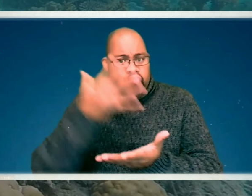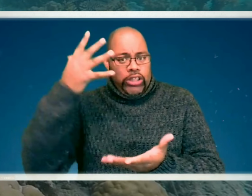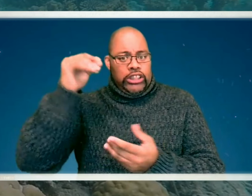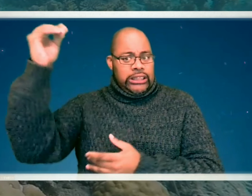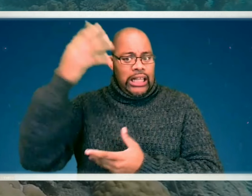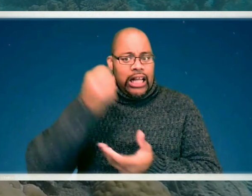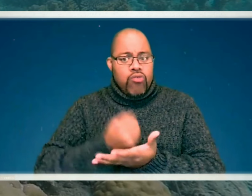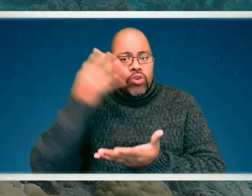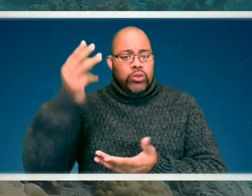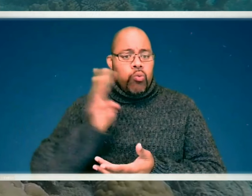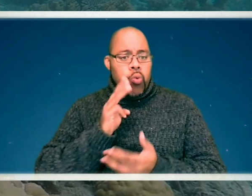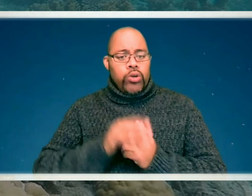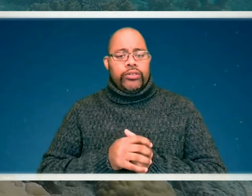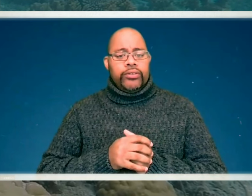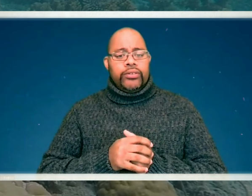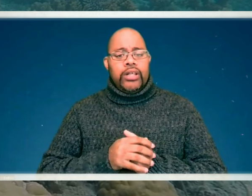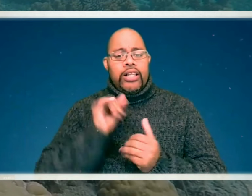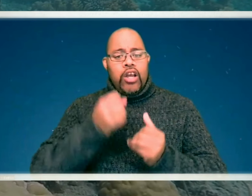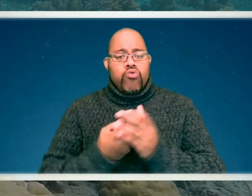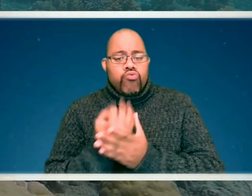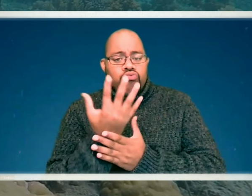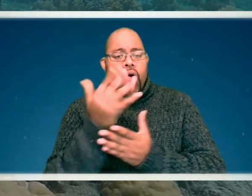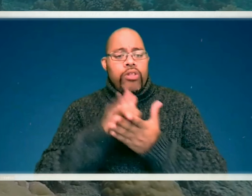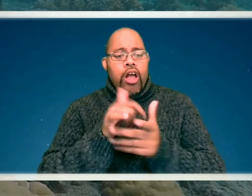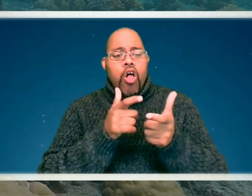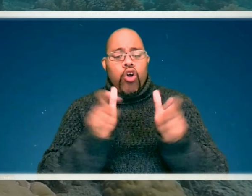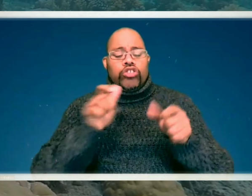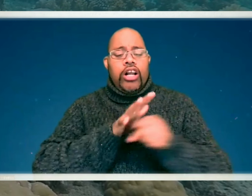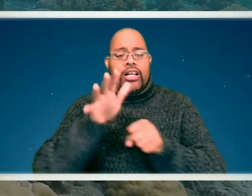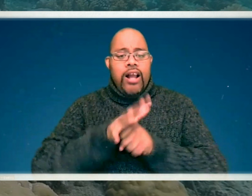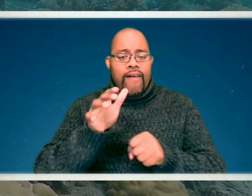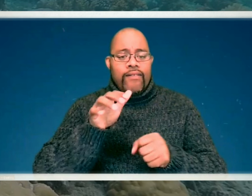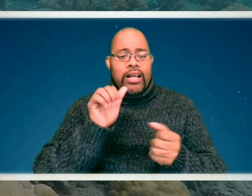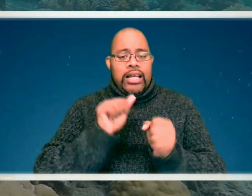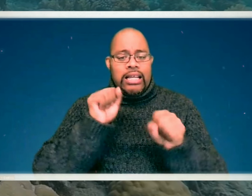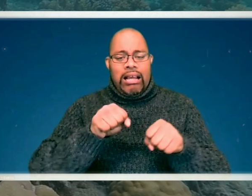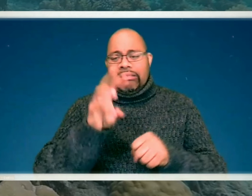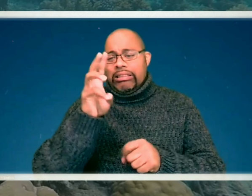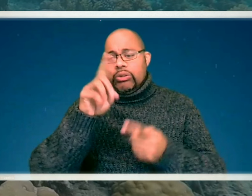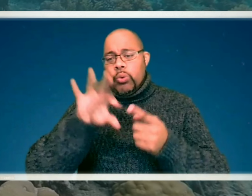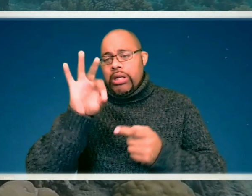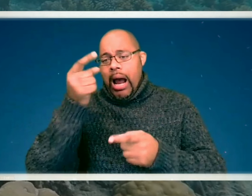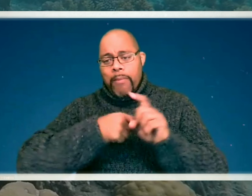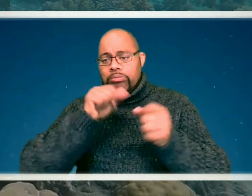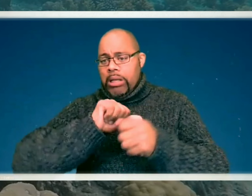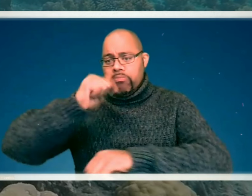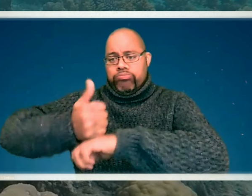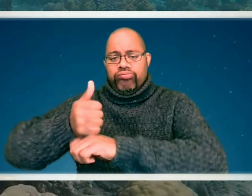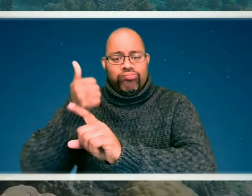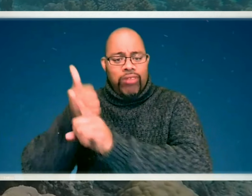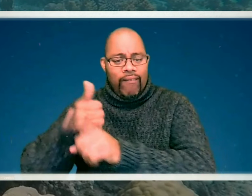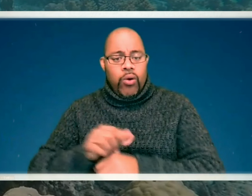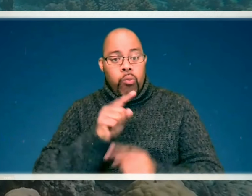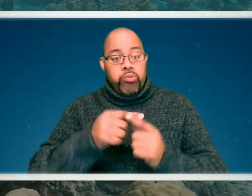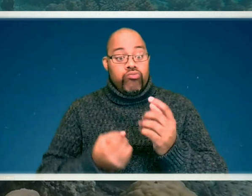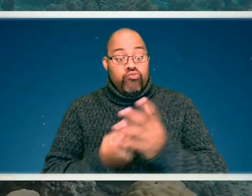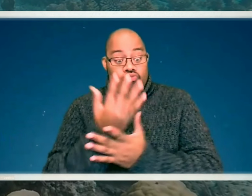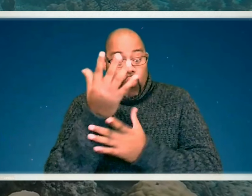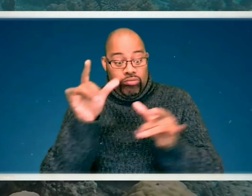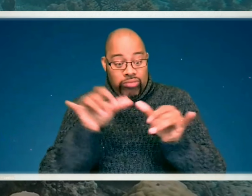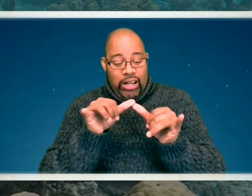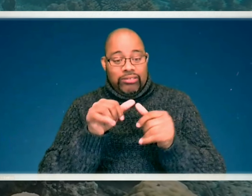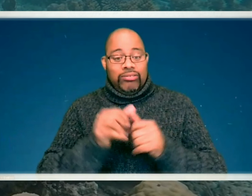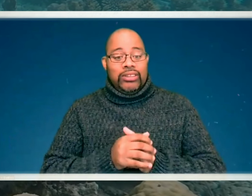until the fragments of the corals grow into colonies that are large enough to be outplanted into the reef in just 6 to 9 months. And once they reach a substantial size, they're actually tagged